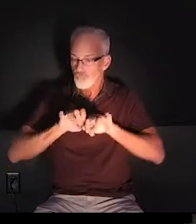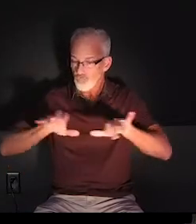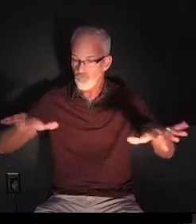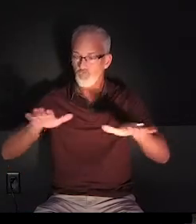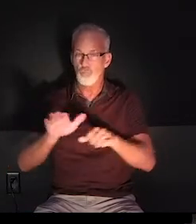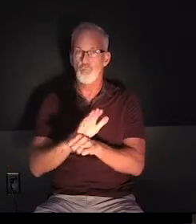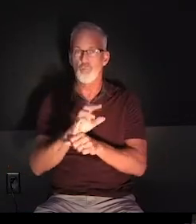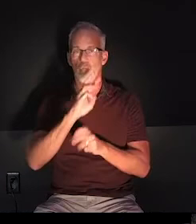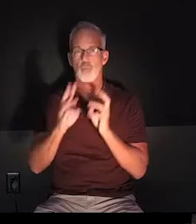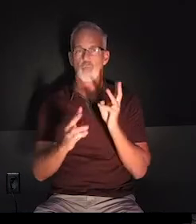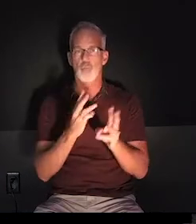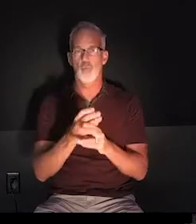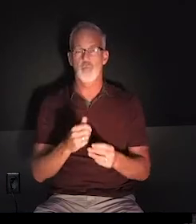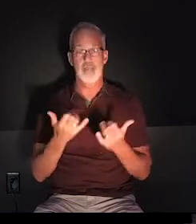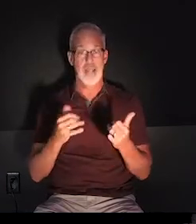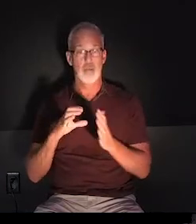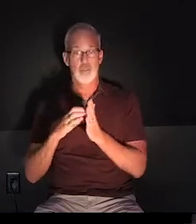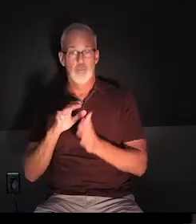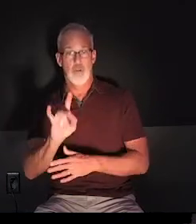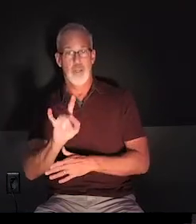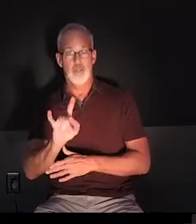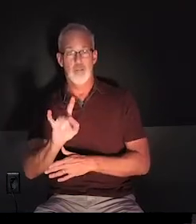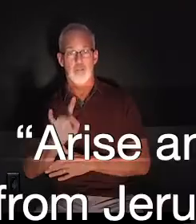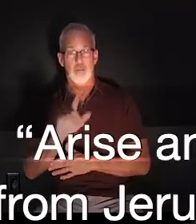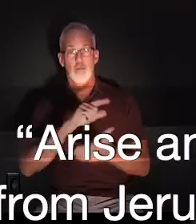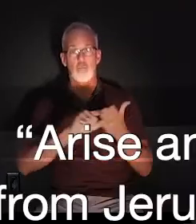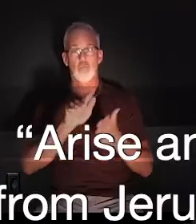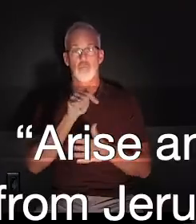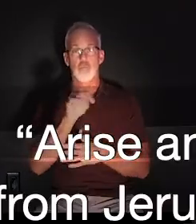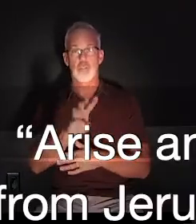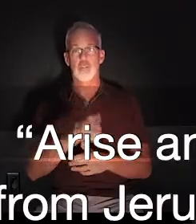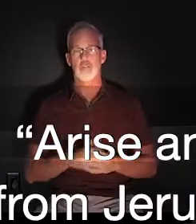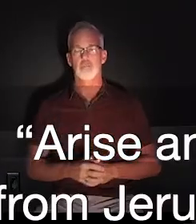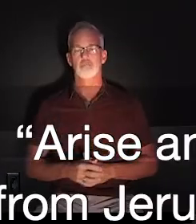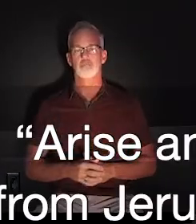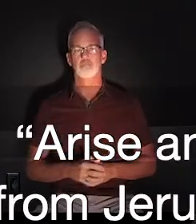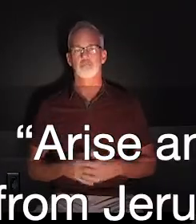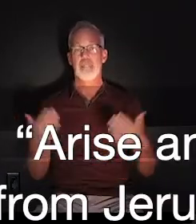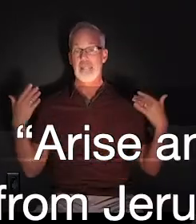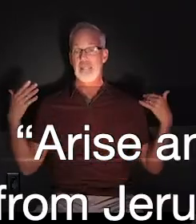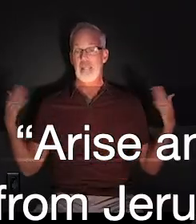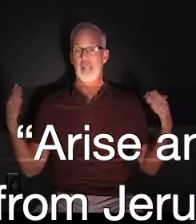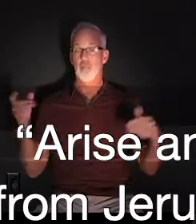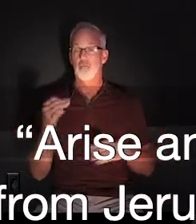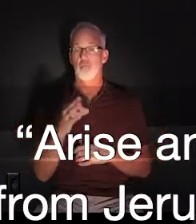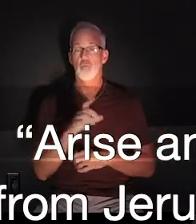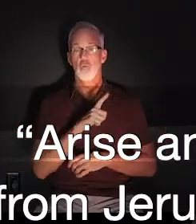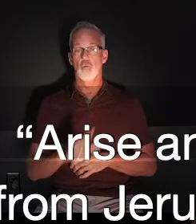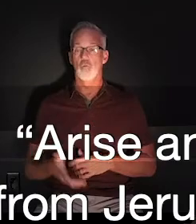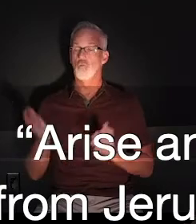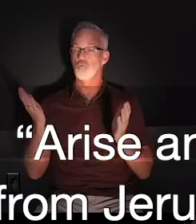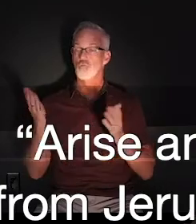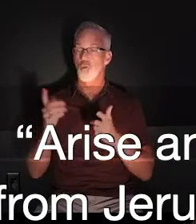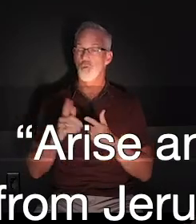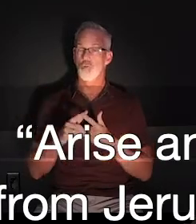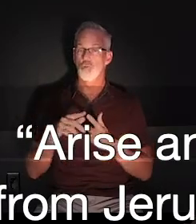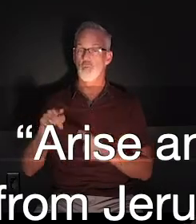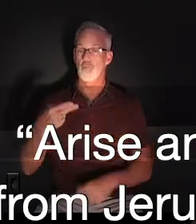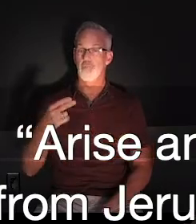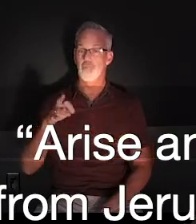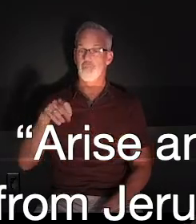Acts chapter 8. Let's begin in verse 26. Now an angel of the Lord spoke to Philip, saying,